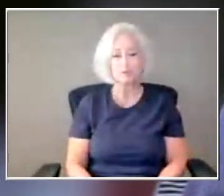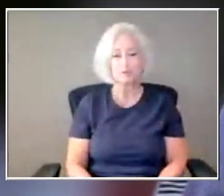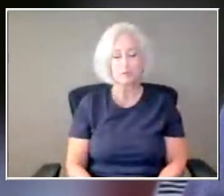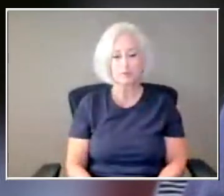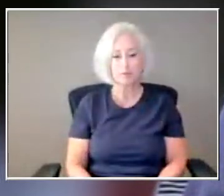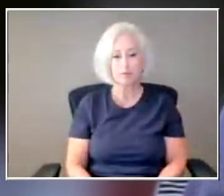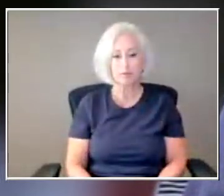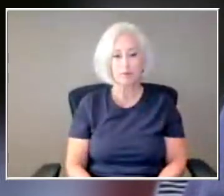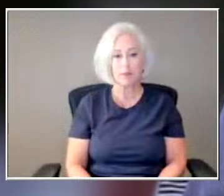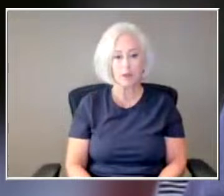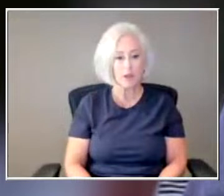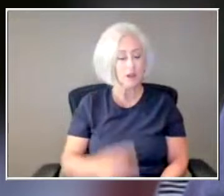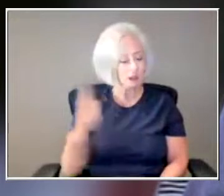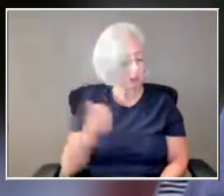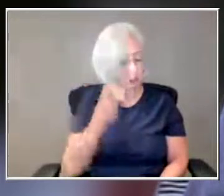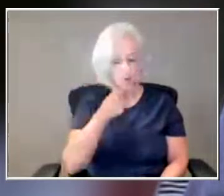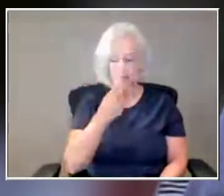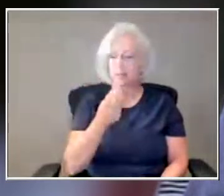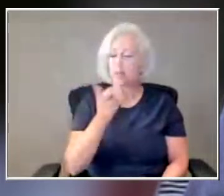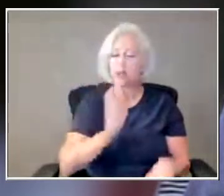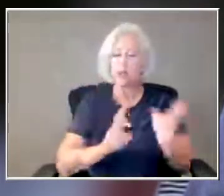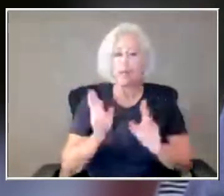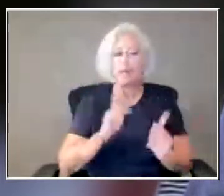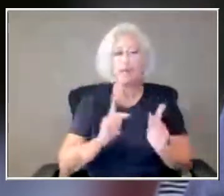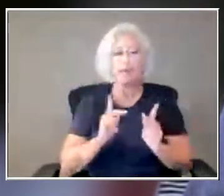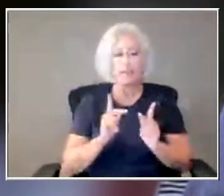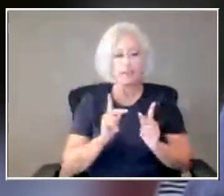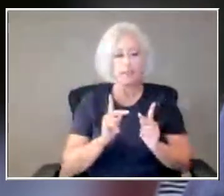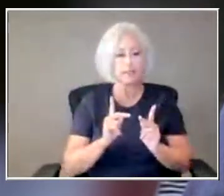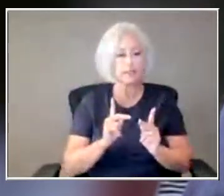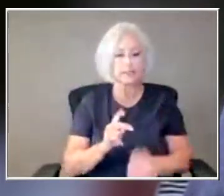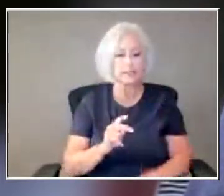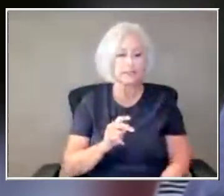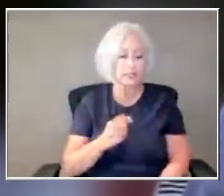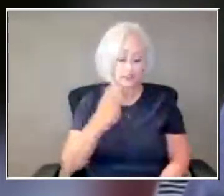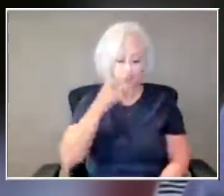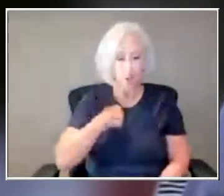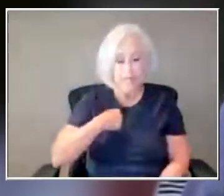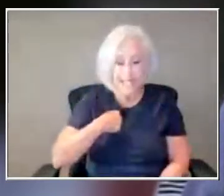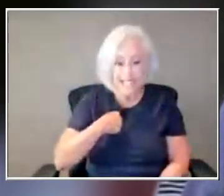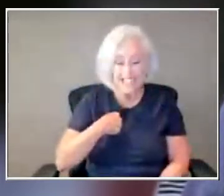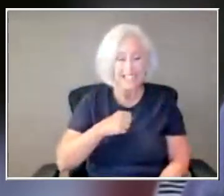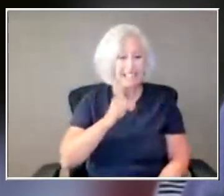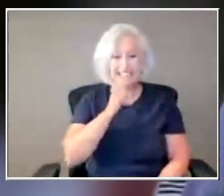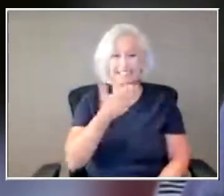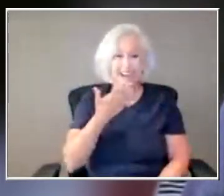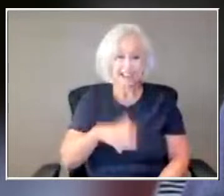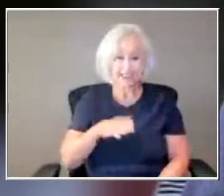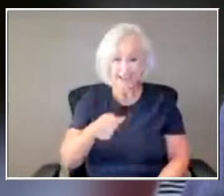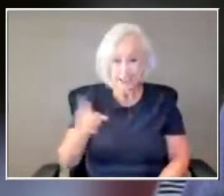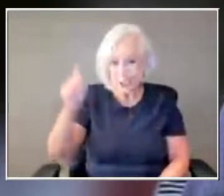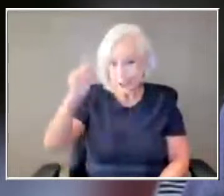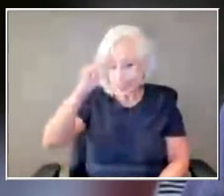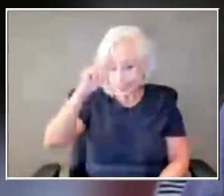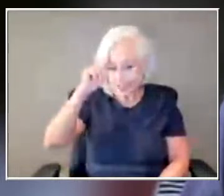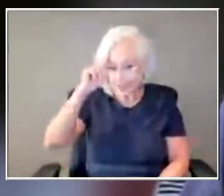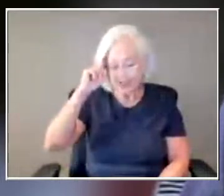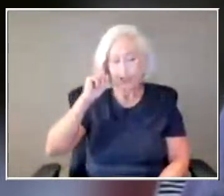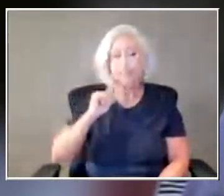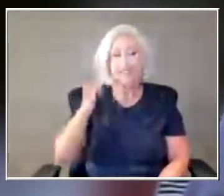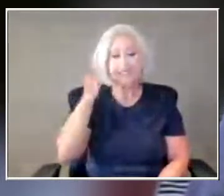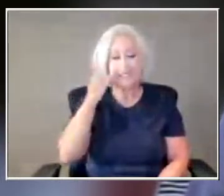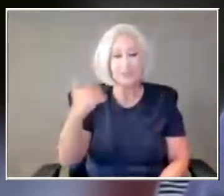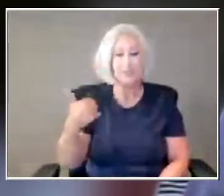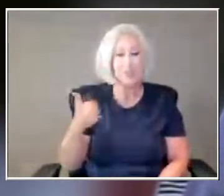But I always tell them that, hey, you know, it's not as, for me anyway, it's not as bad as you might think if you have